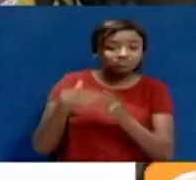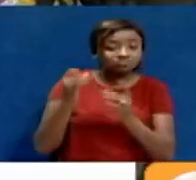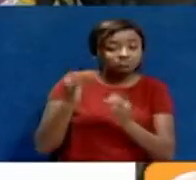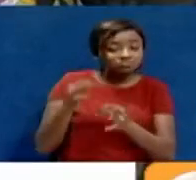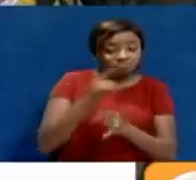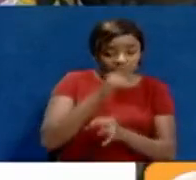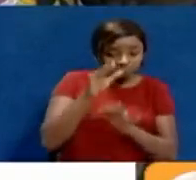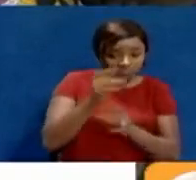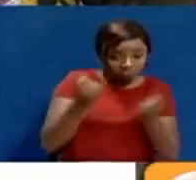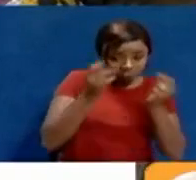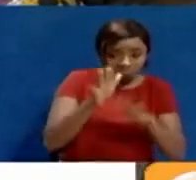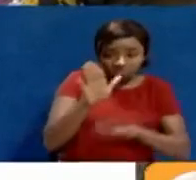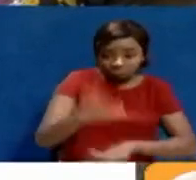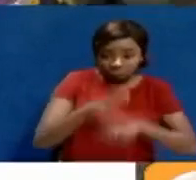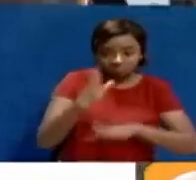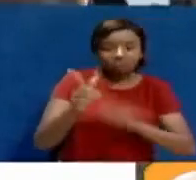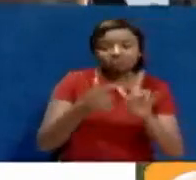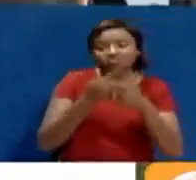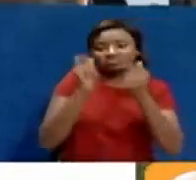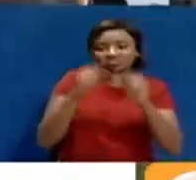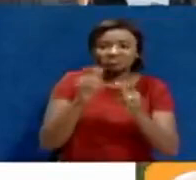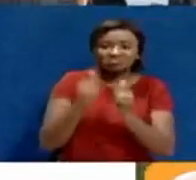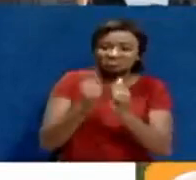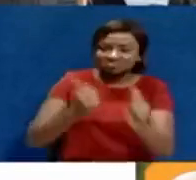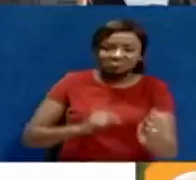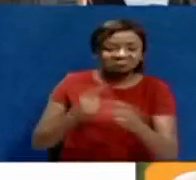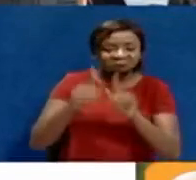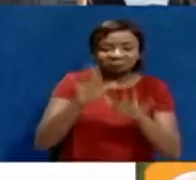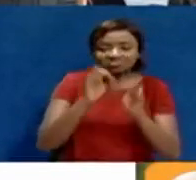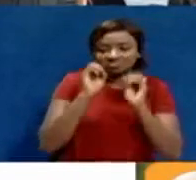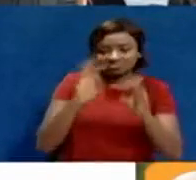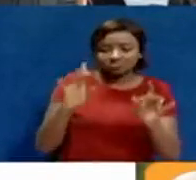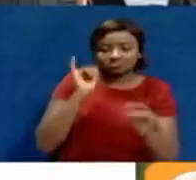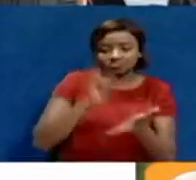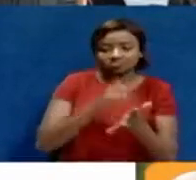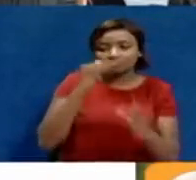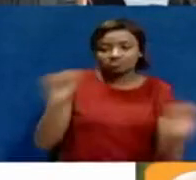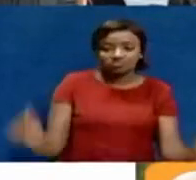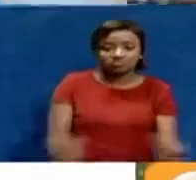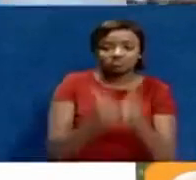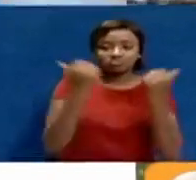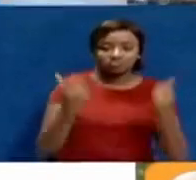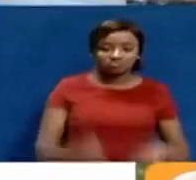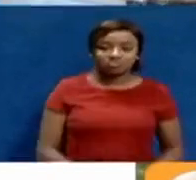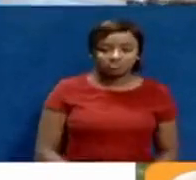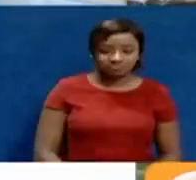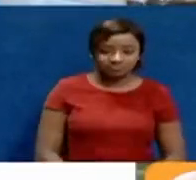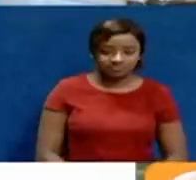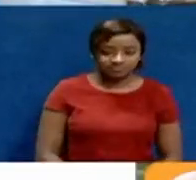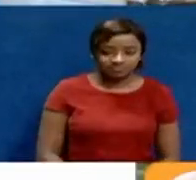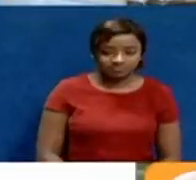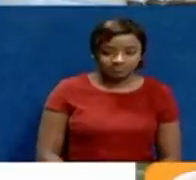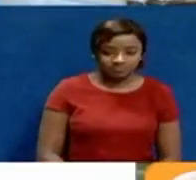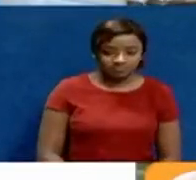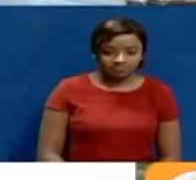more careful as the two vehicles brushed against each other whilst headed in opposite directions.